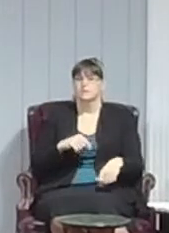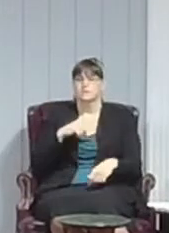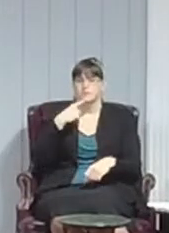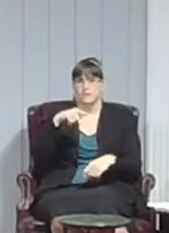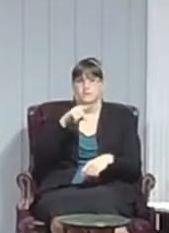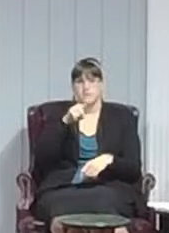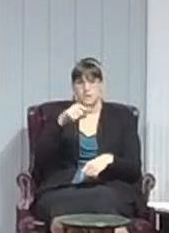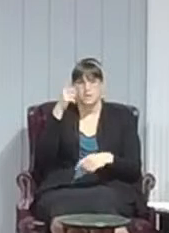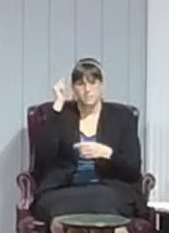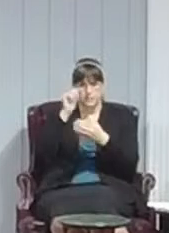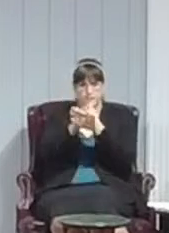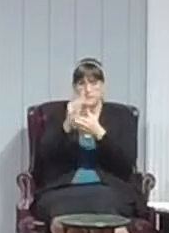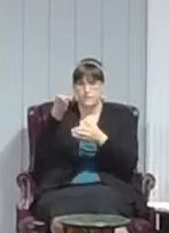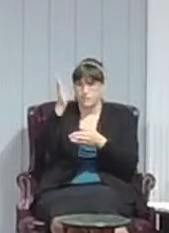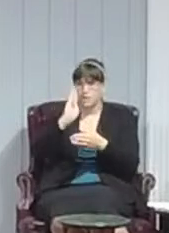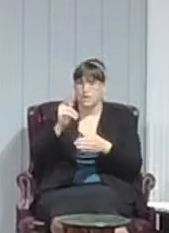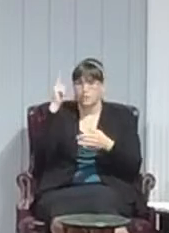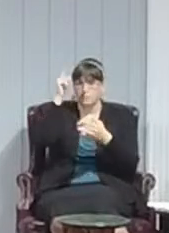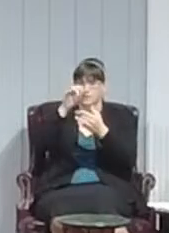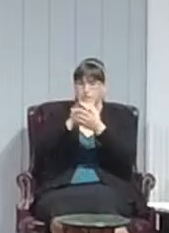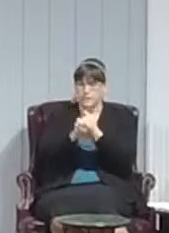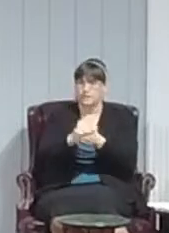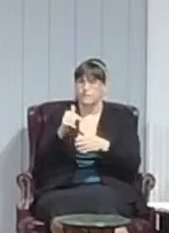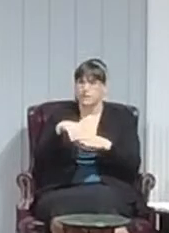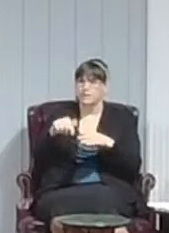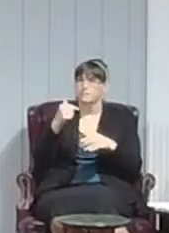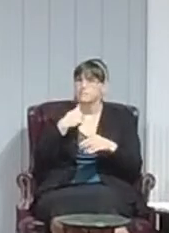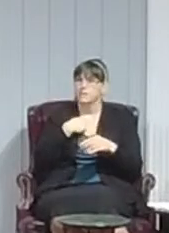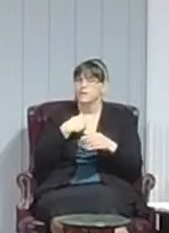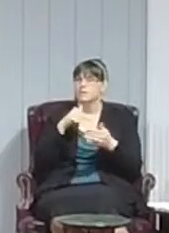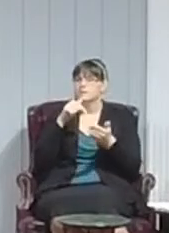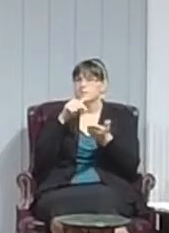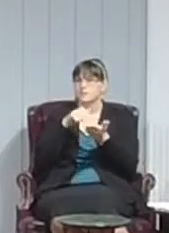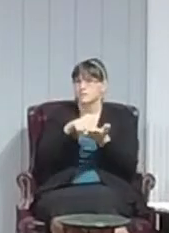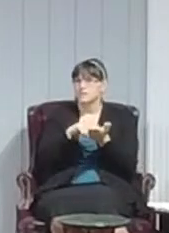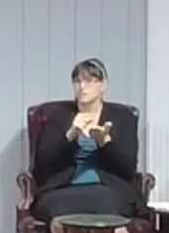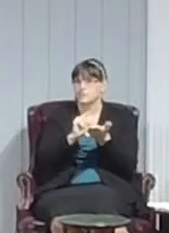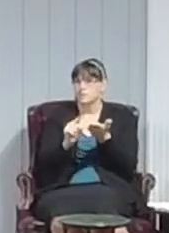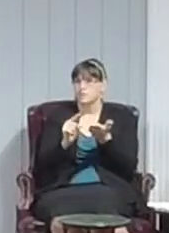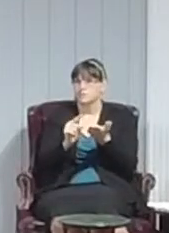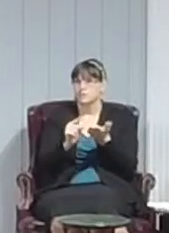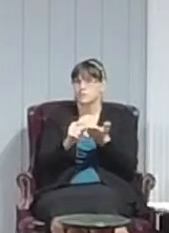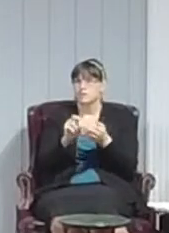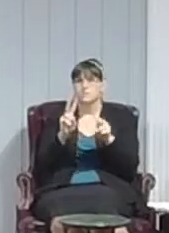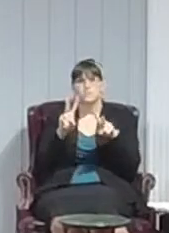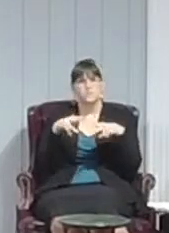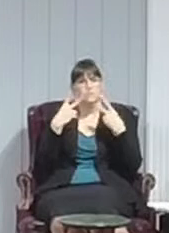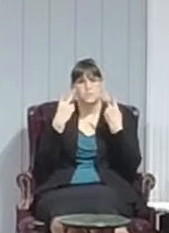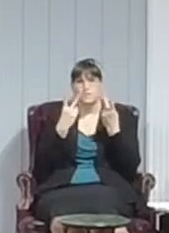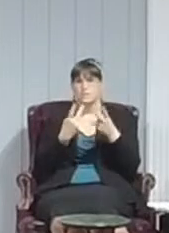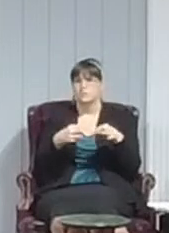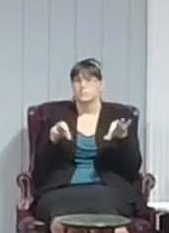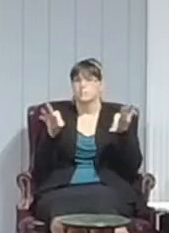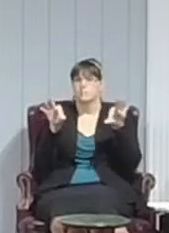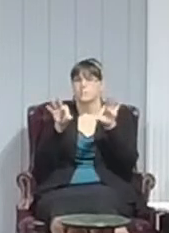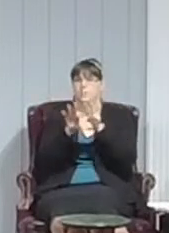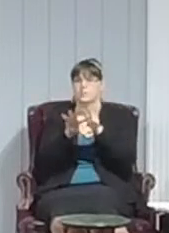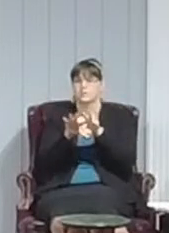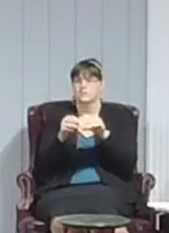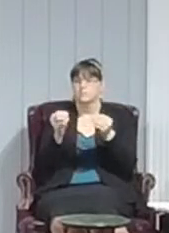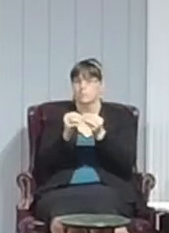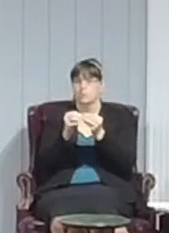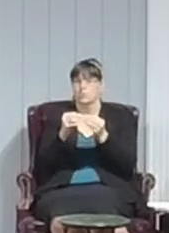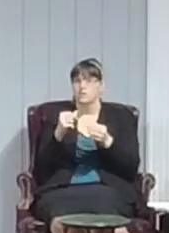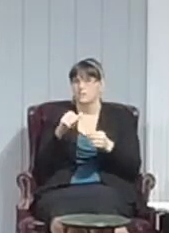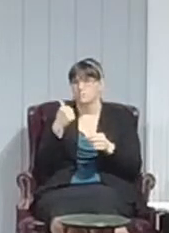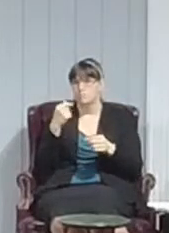God? Believe also in me. Now this simple verse, it's actually more critical, I think, than most of us ever kind of give it credit